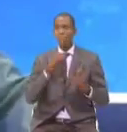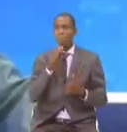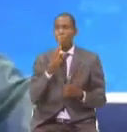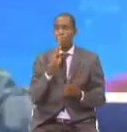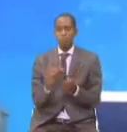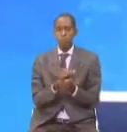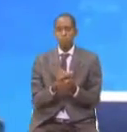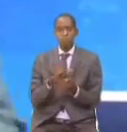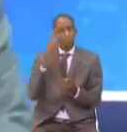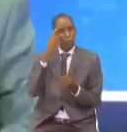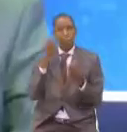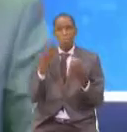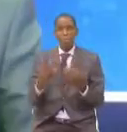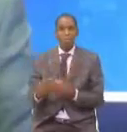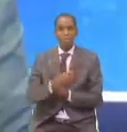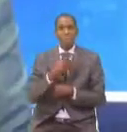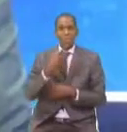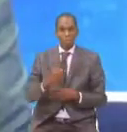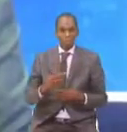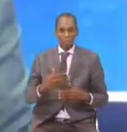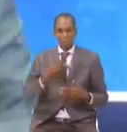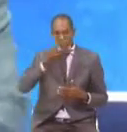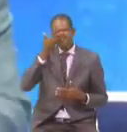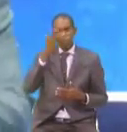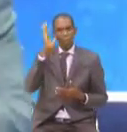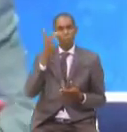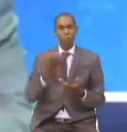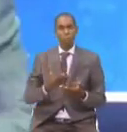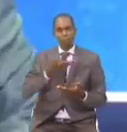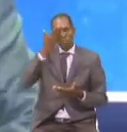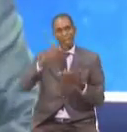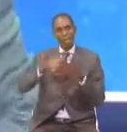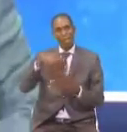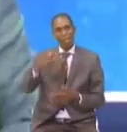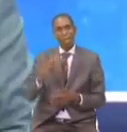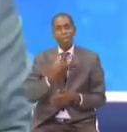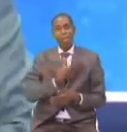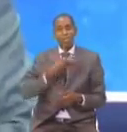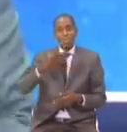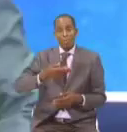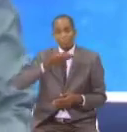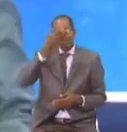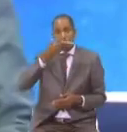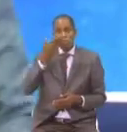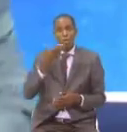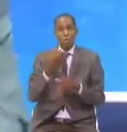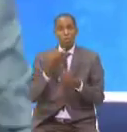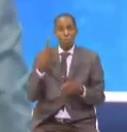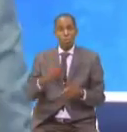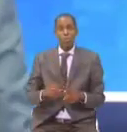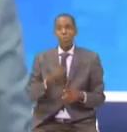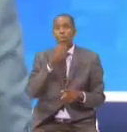for many days, the smell will be coming out. And the odor that is coming out from the old